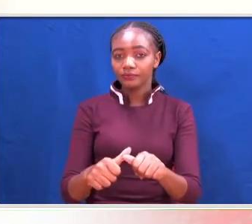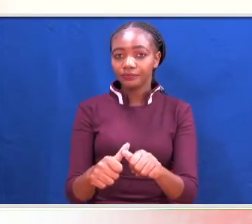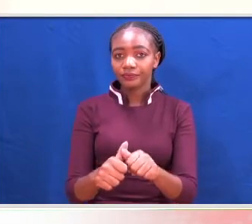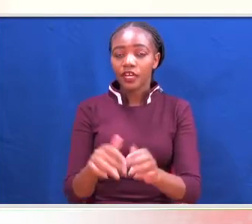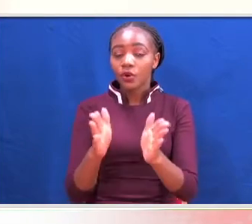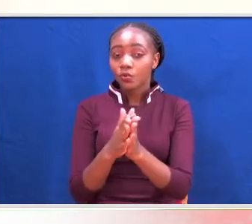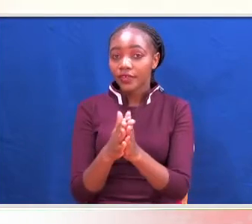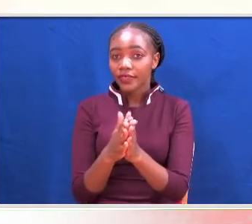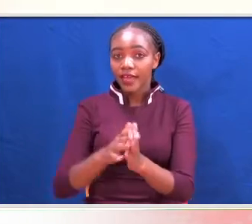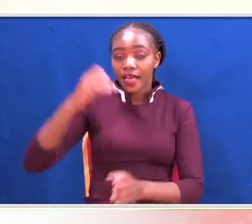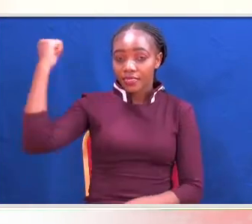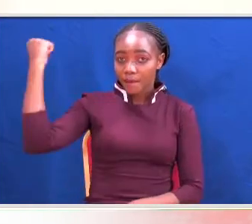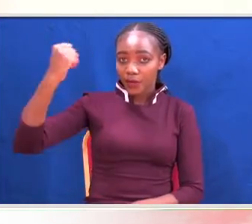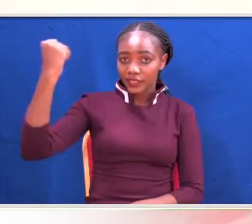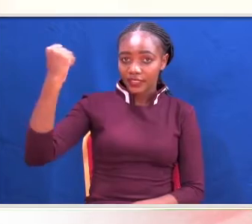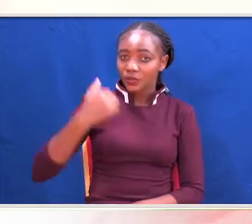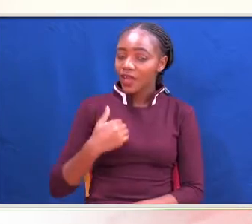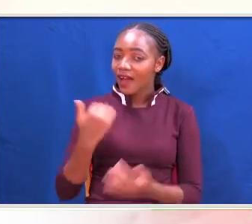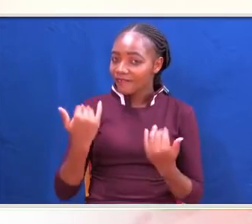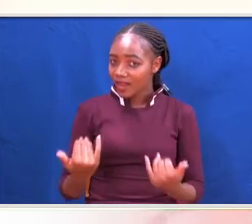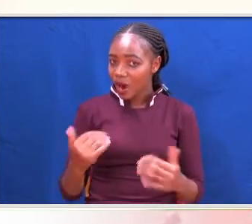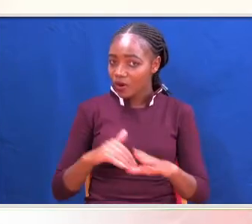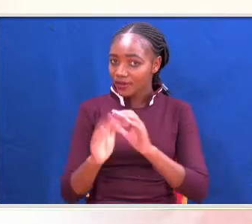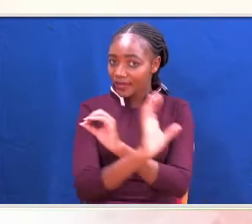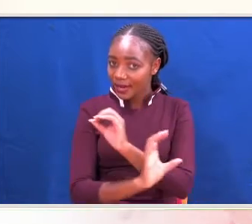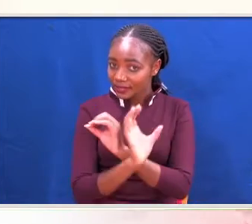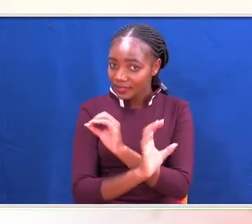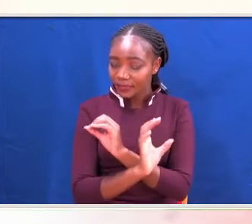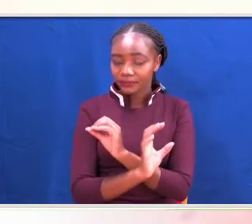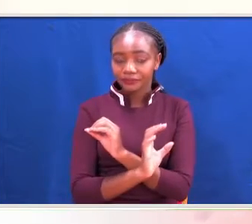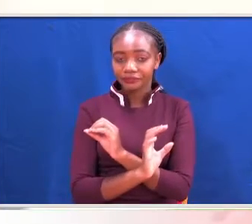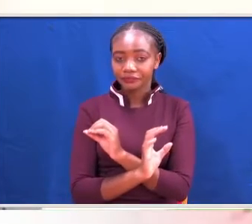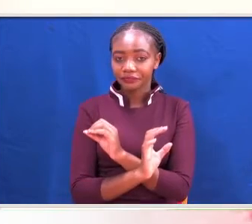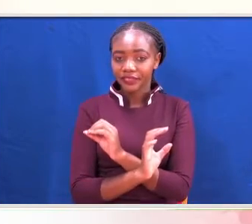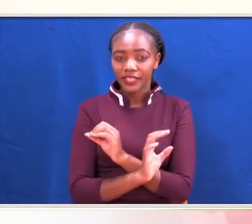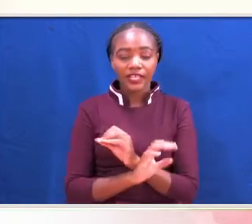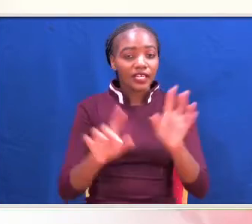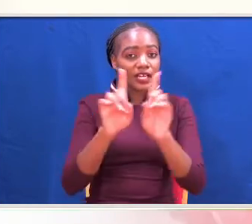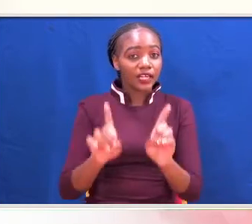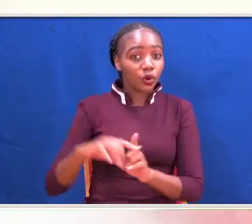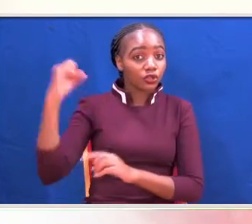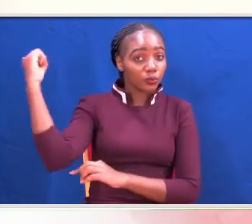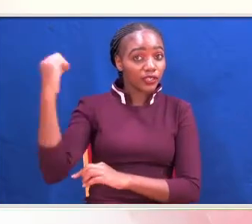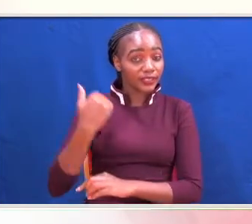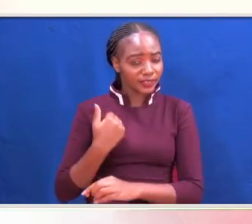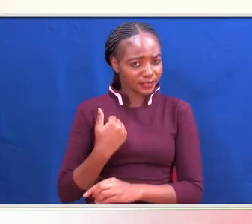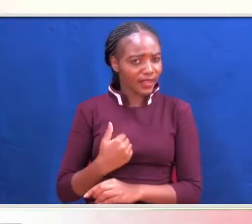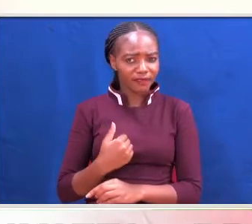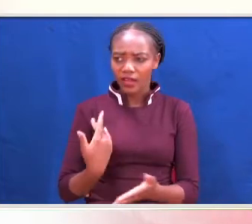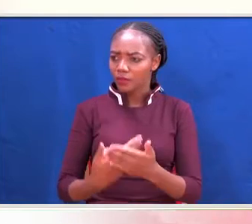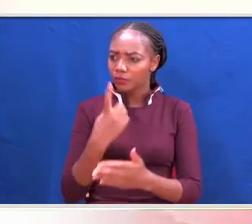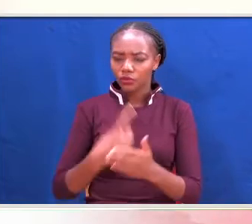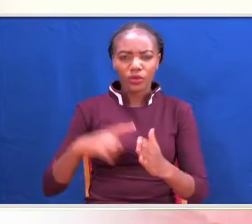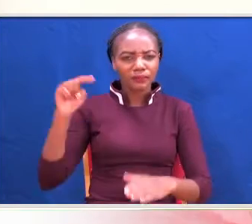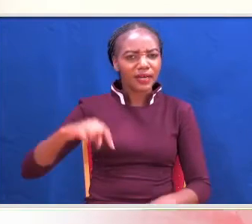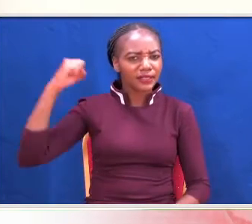with the kind of politics that we have had in this country, the politics that I call start-stop,